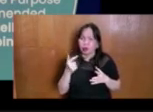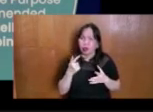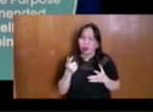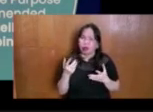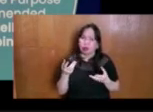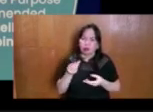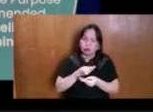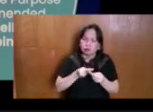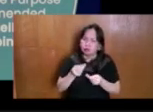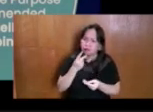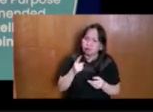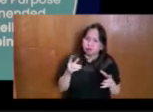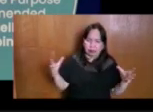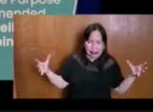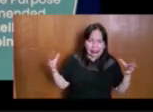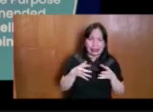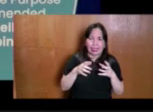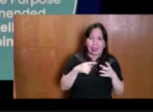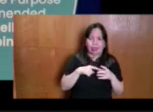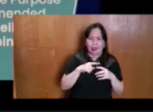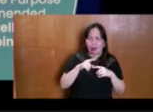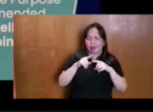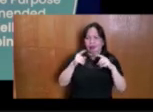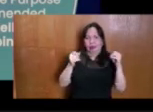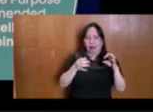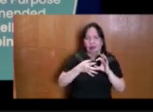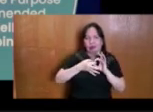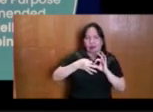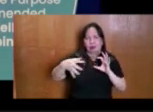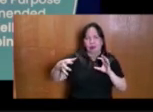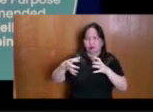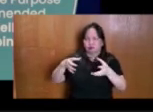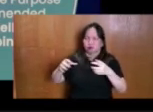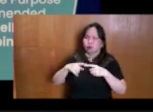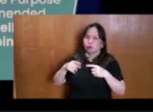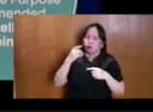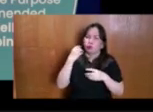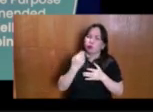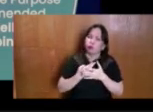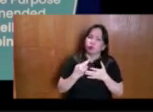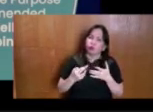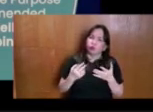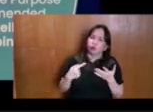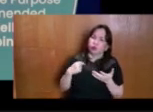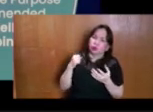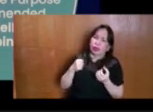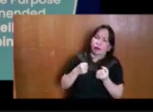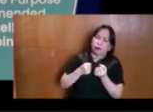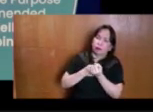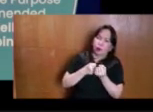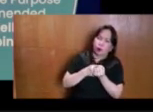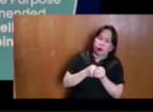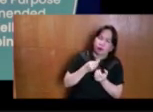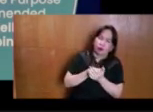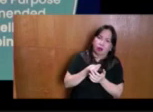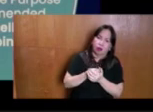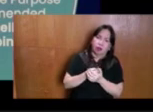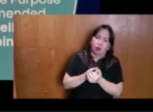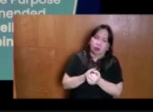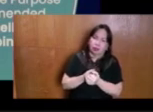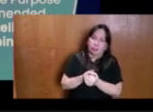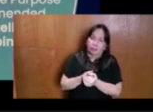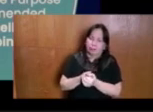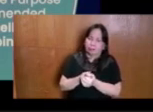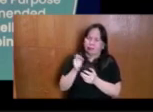consolidate their initiatives, because there's not enough resources to fund all those unless they're really